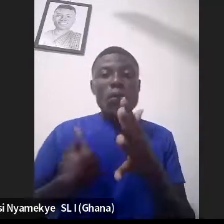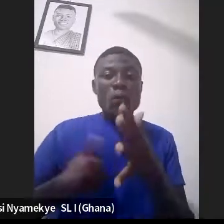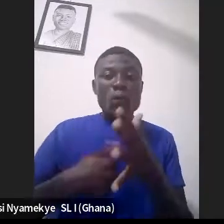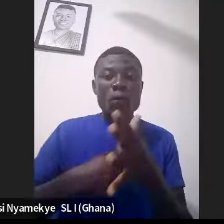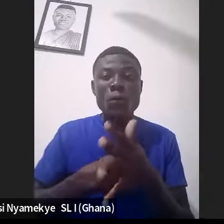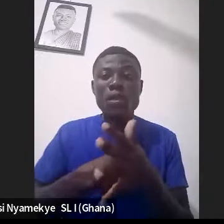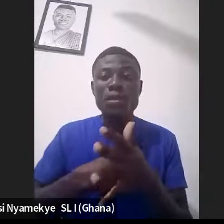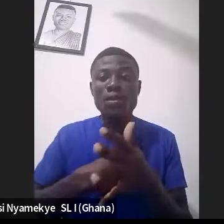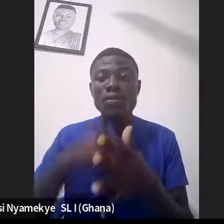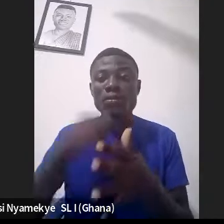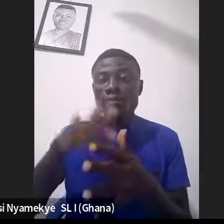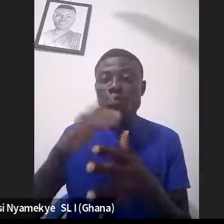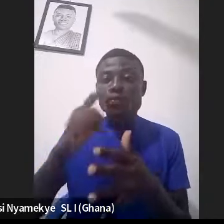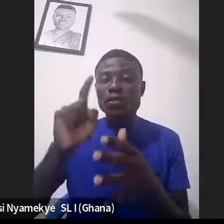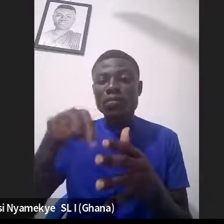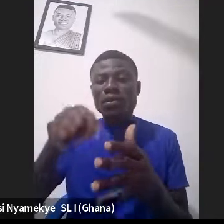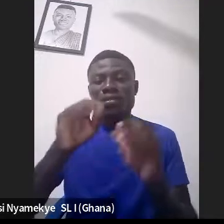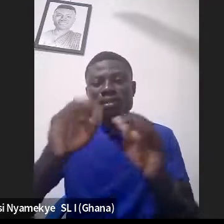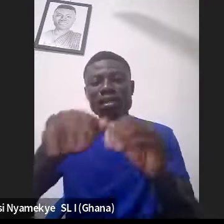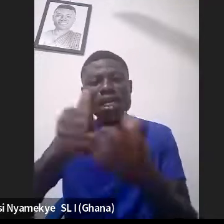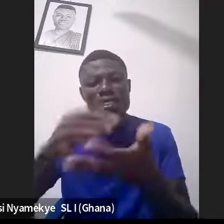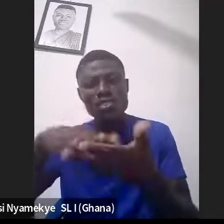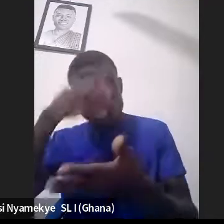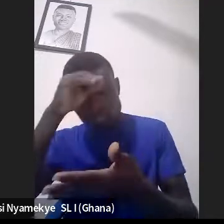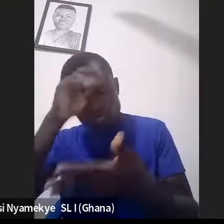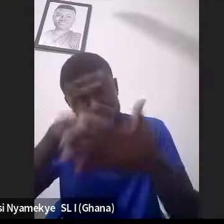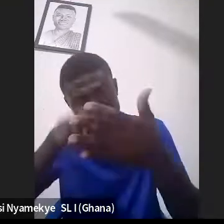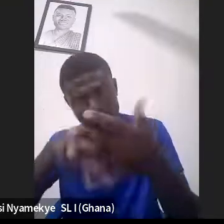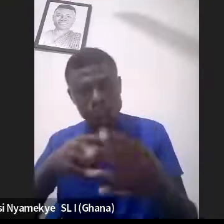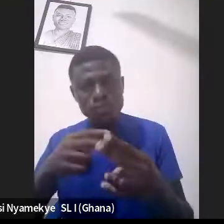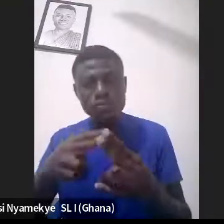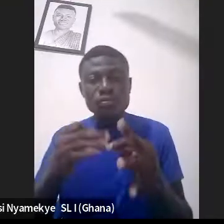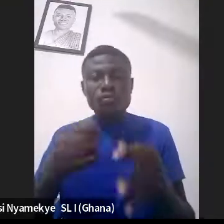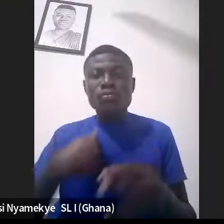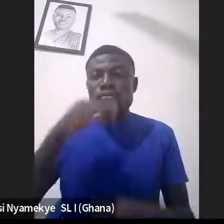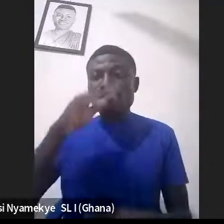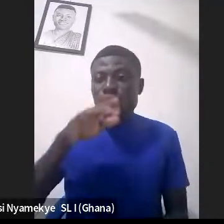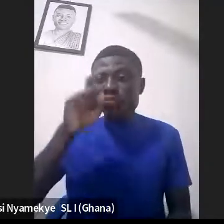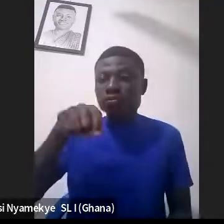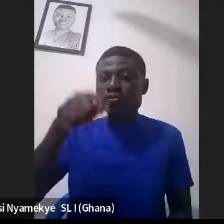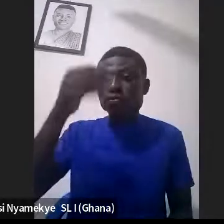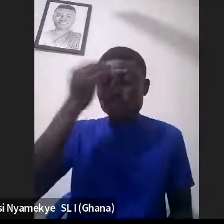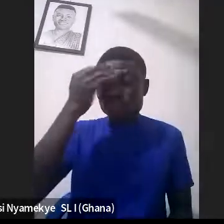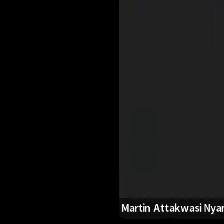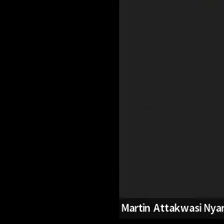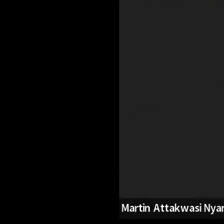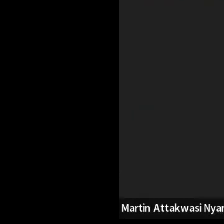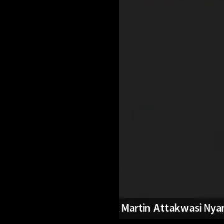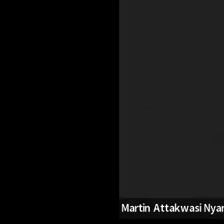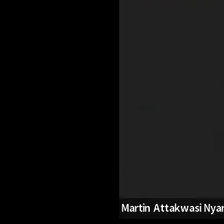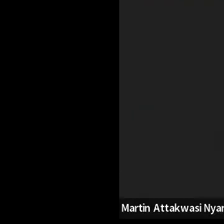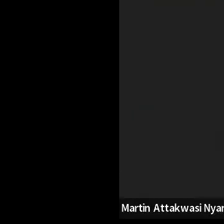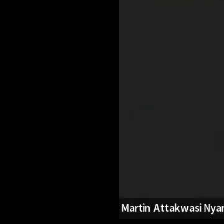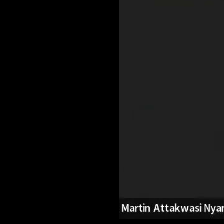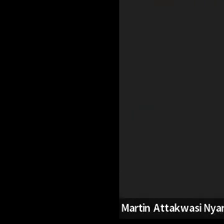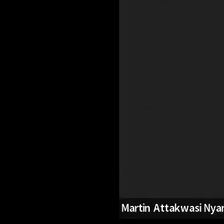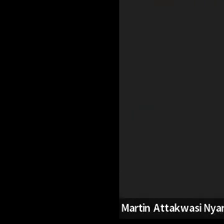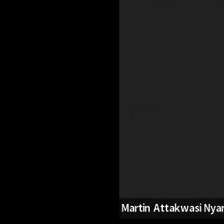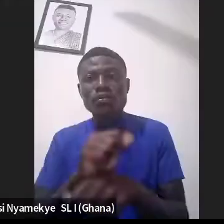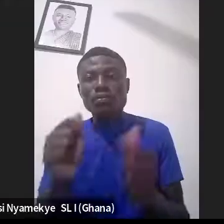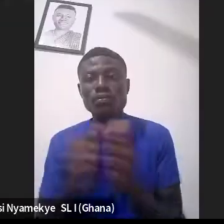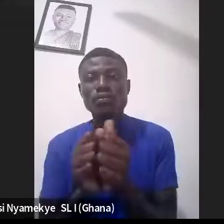learn to read. If I play the piano, my child is not going to learn to play the piano. I need to explicitly teach them to play piano.